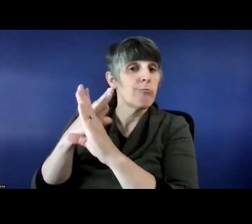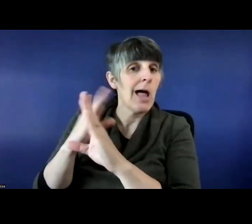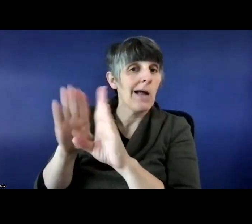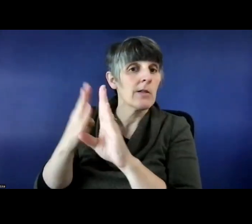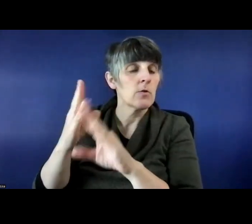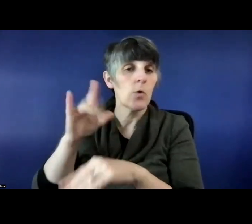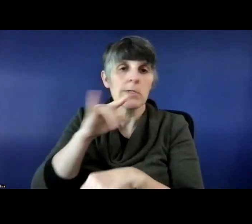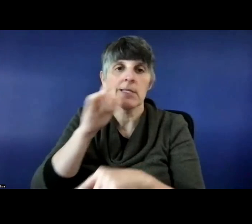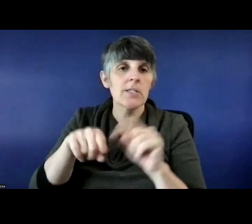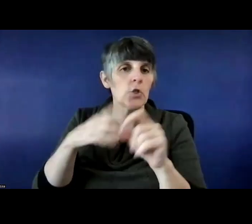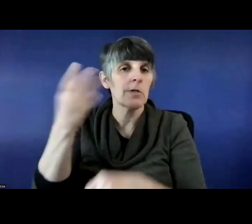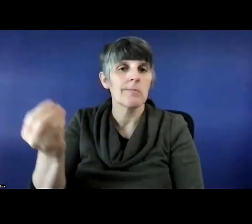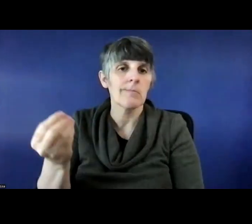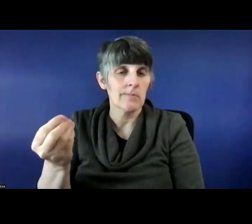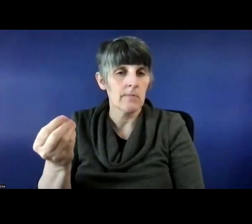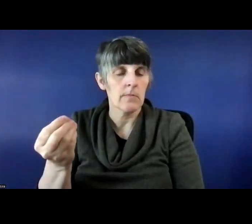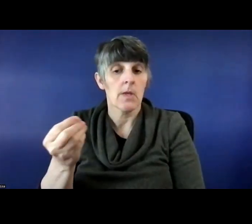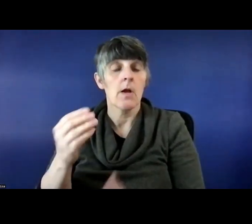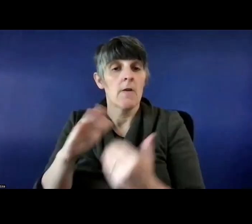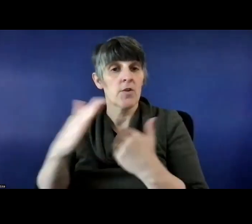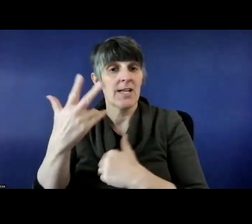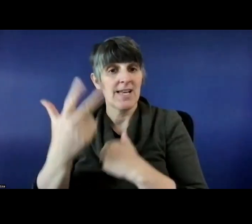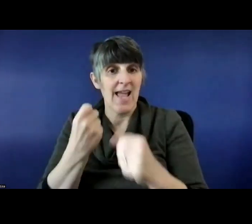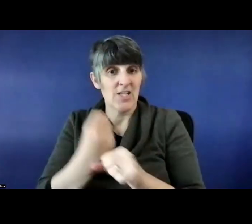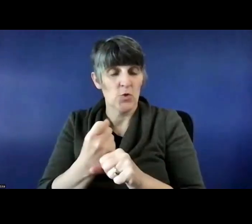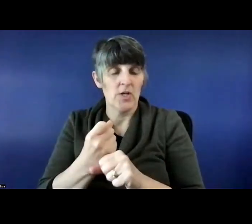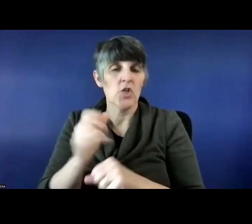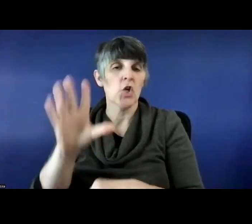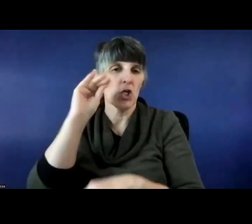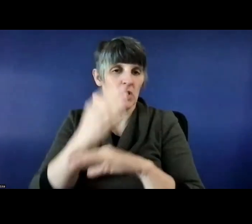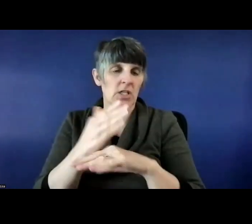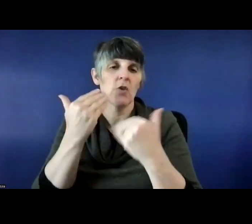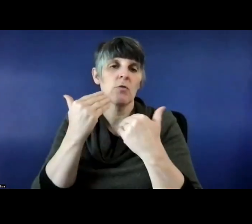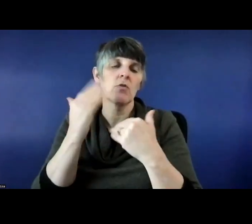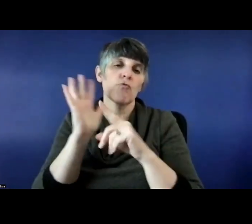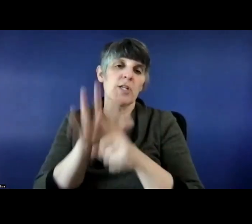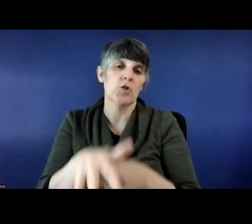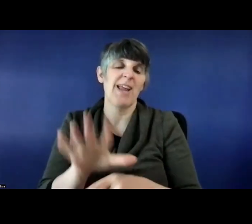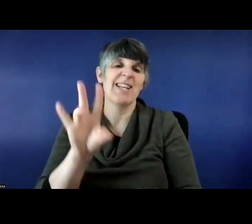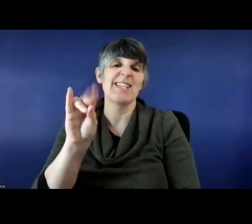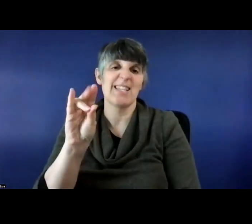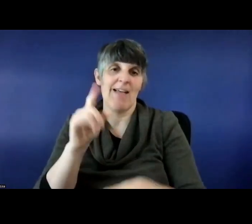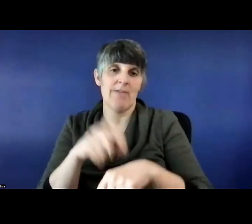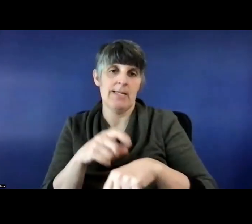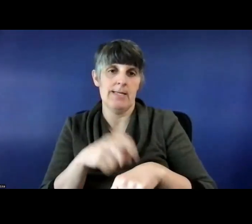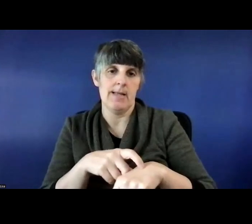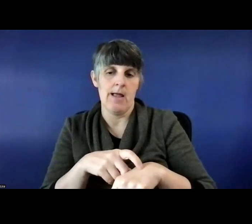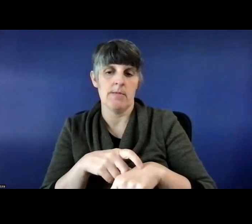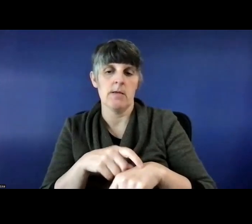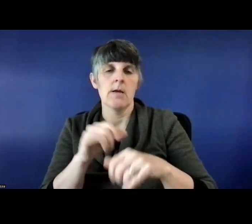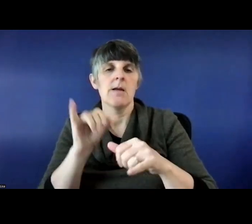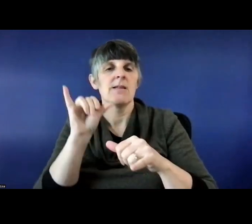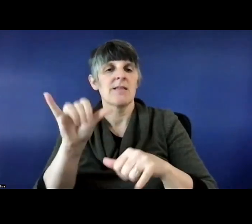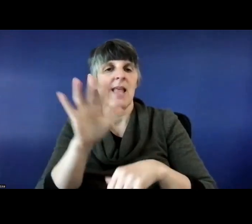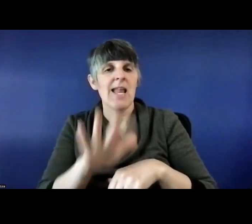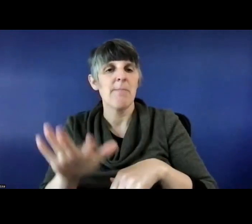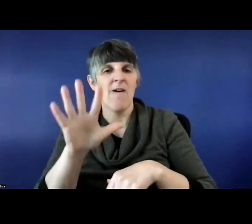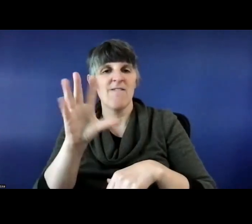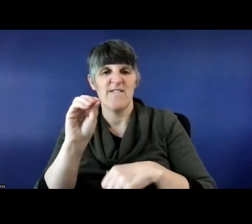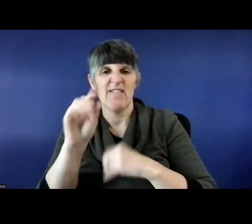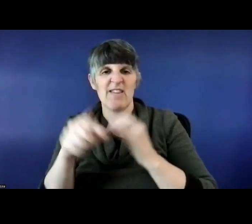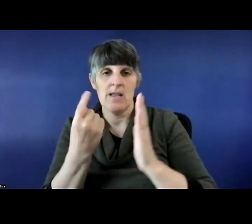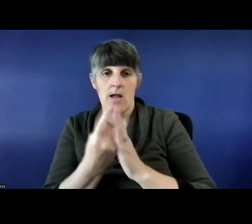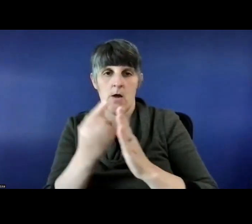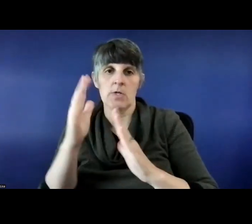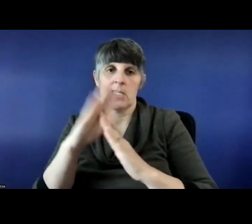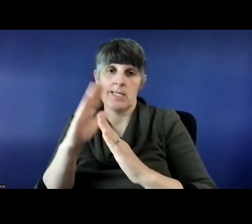leave. Over the next 3 years, her son was restrained upwards of 70 times and spent approximately 50 hours in